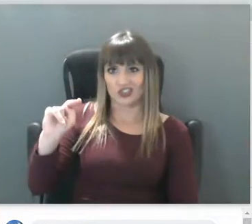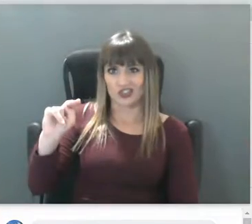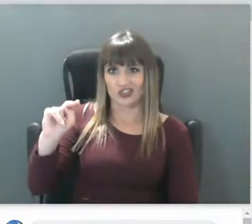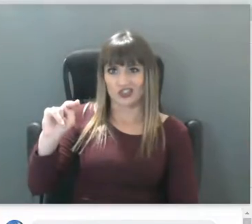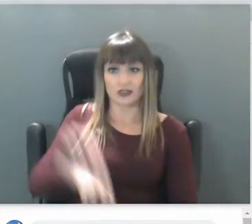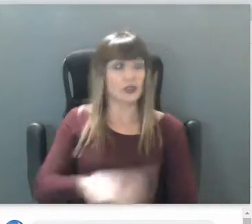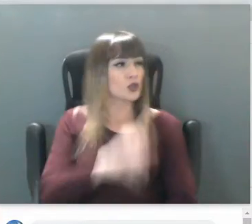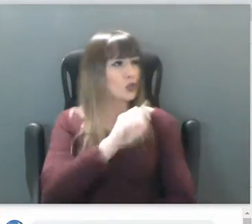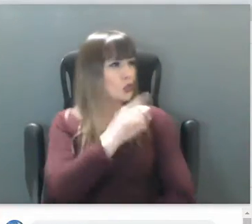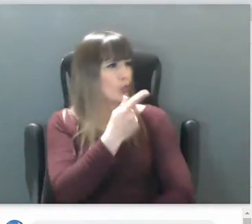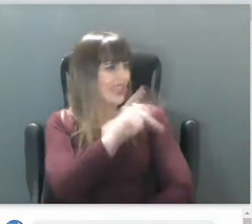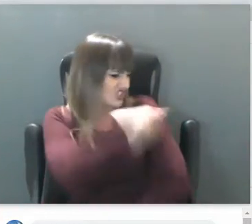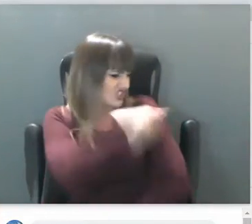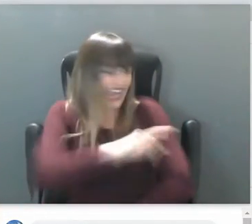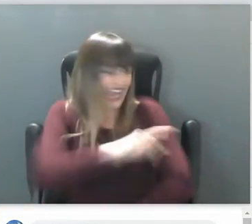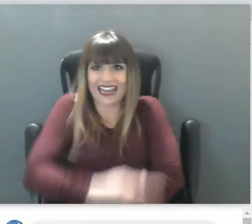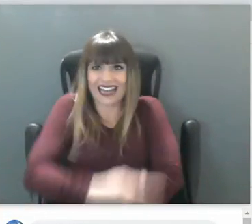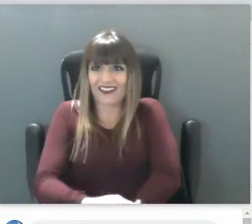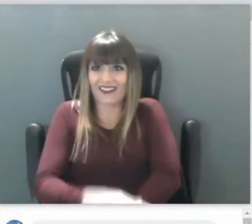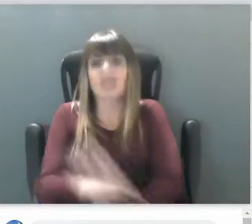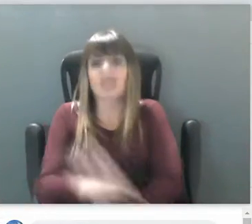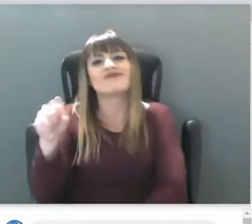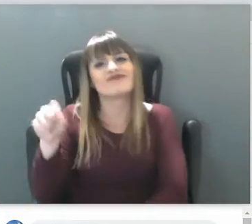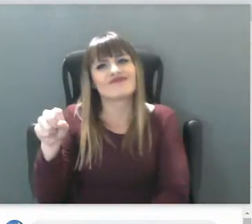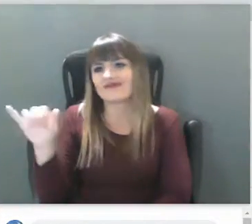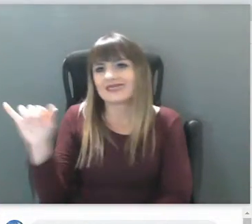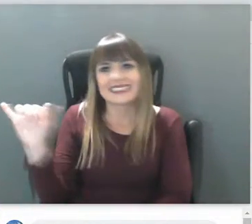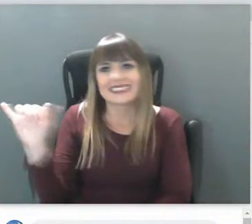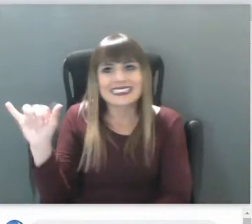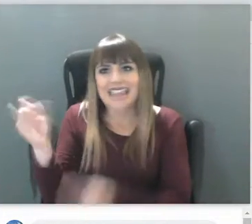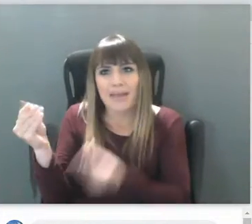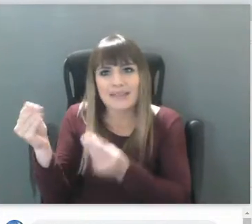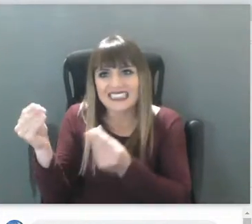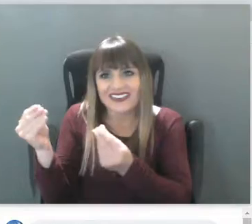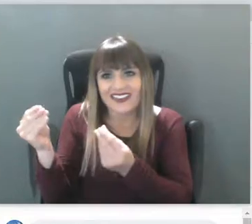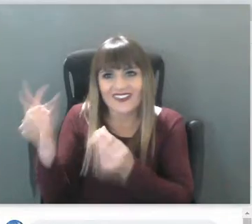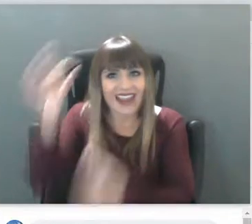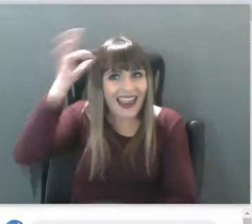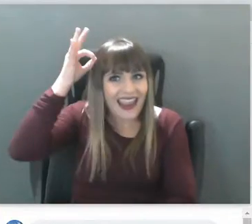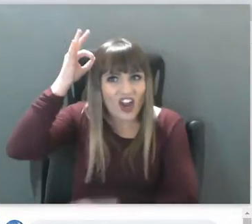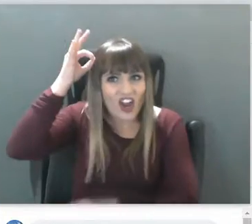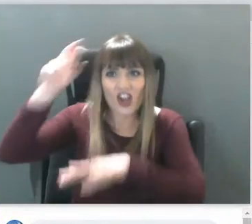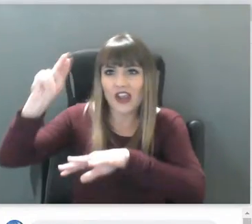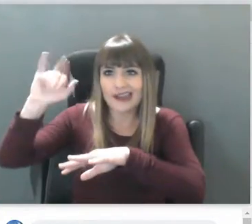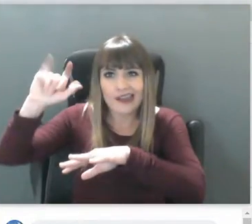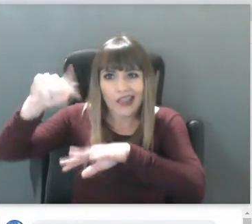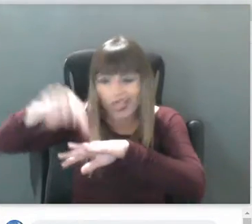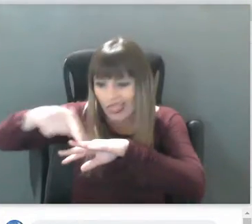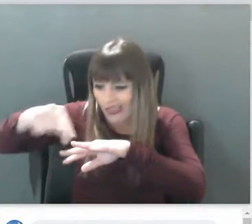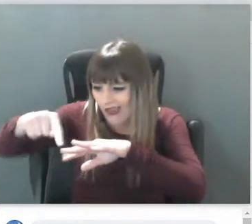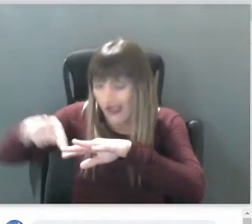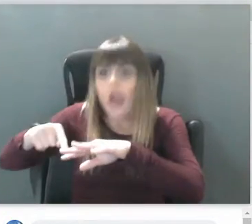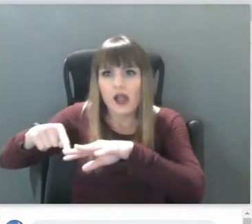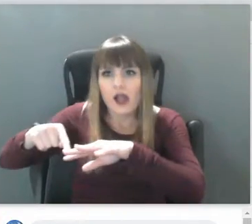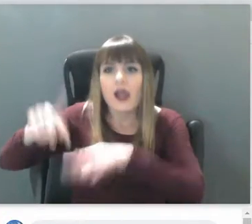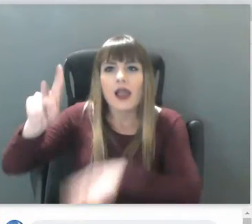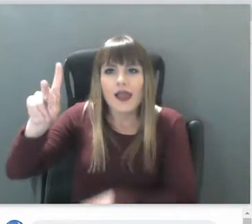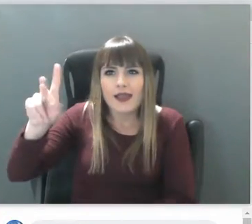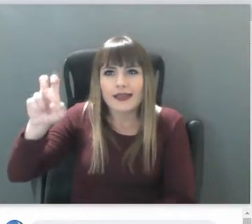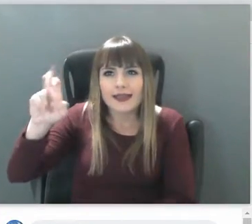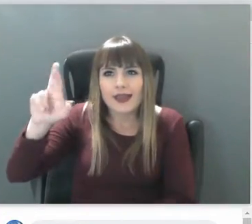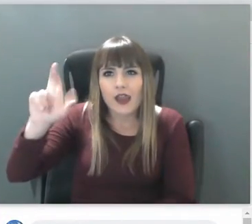So the quills are made out of the same thing our hair and nails are made out of. It's that protein keratin. So yeah, that's how I got those quills in that